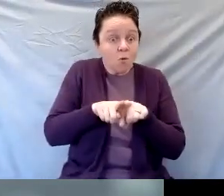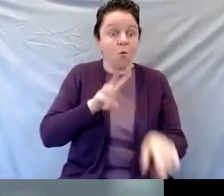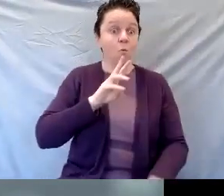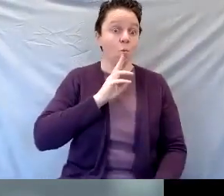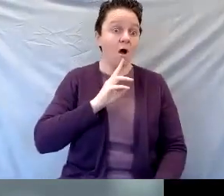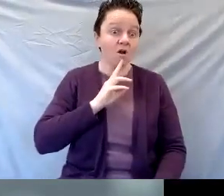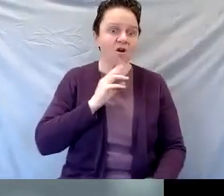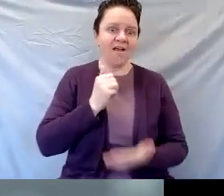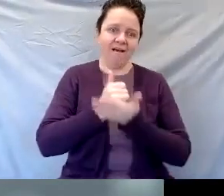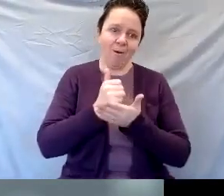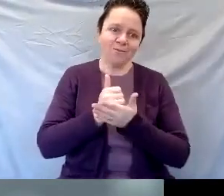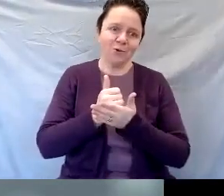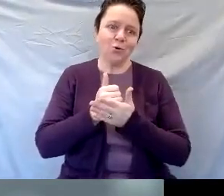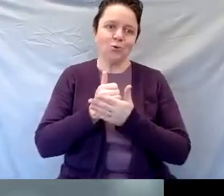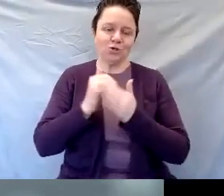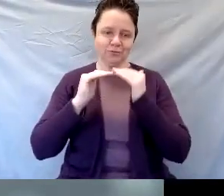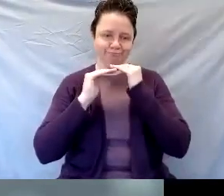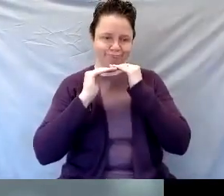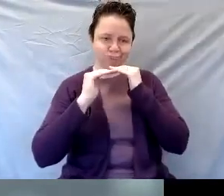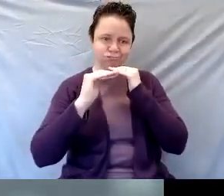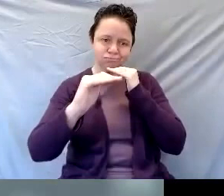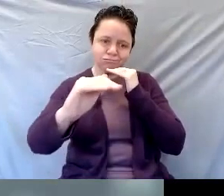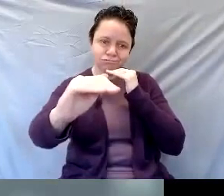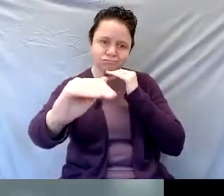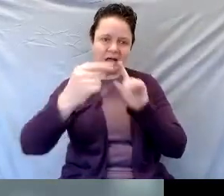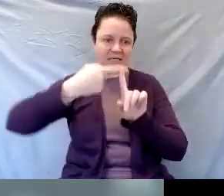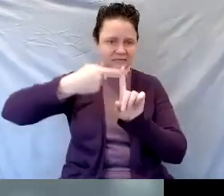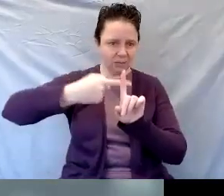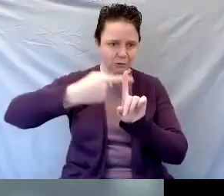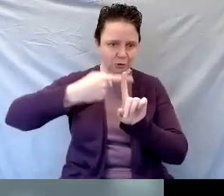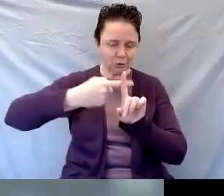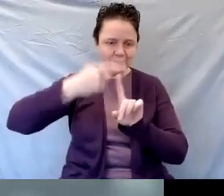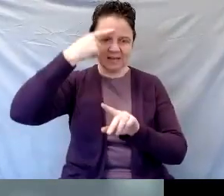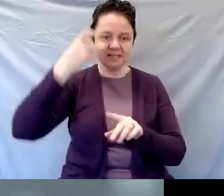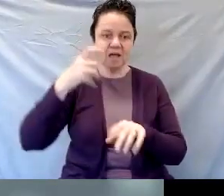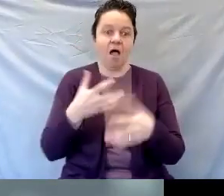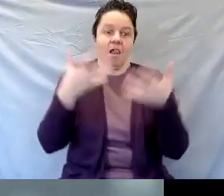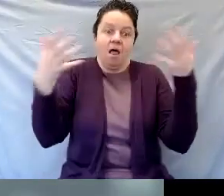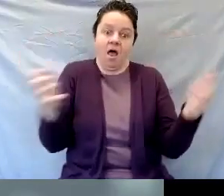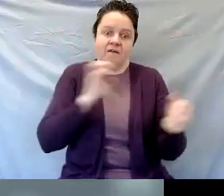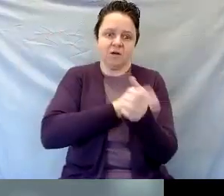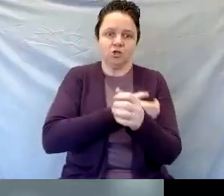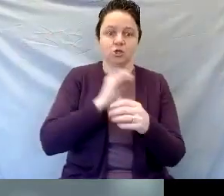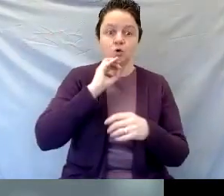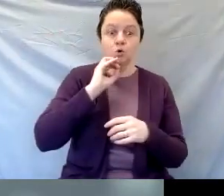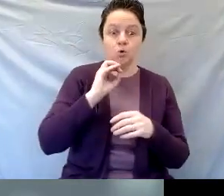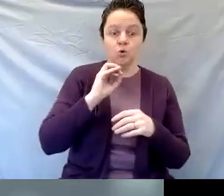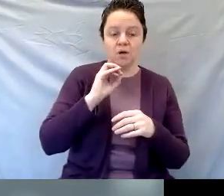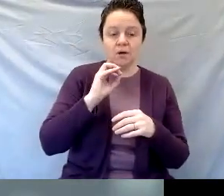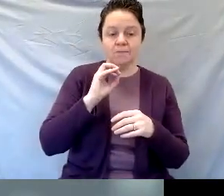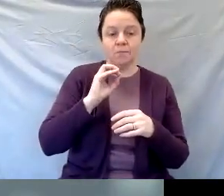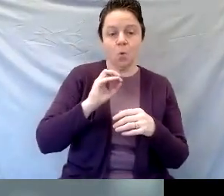would see when we're exposed to hot environments or cold environments, because it works both ways. It takes a lot of energy to warm up water,